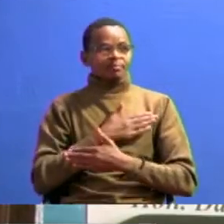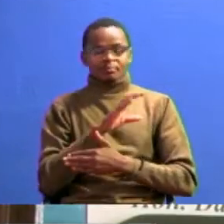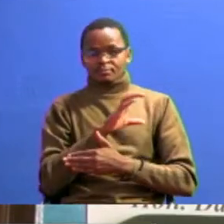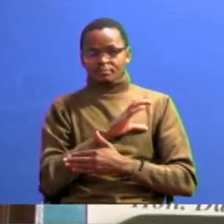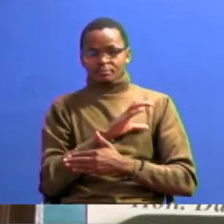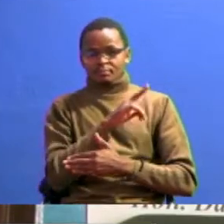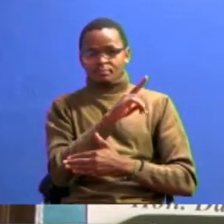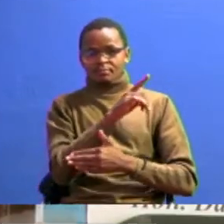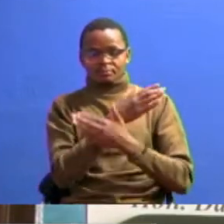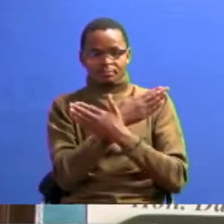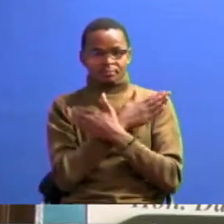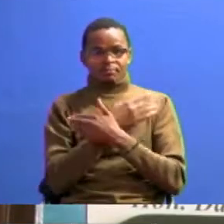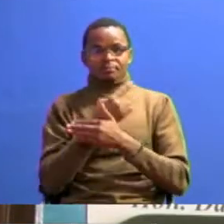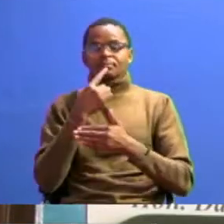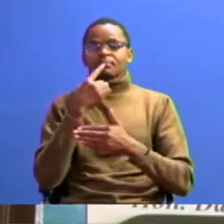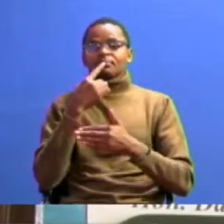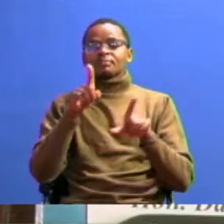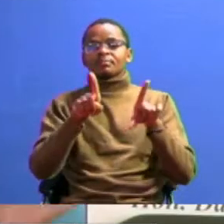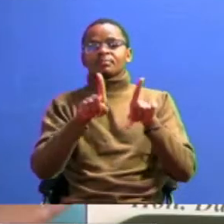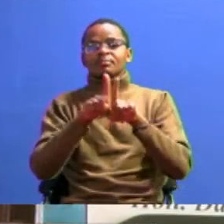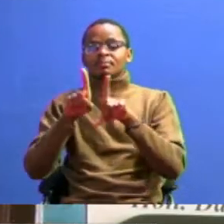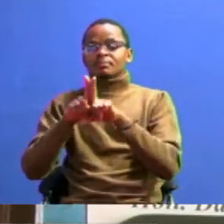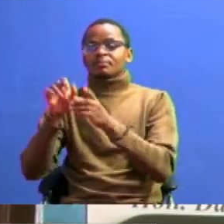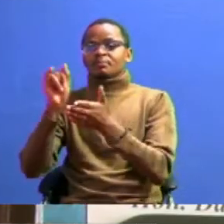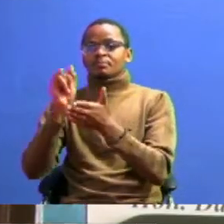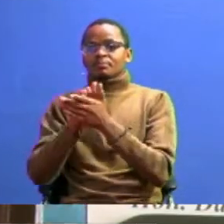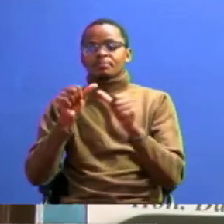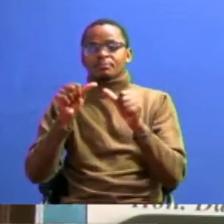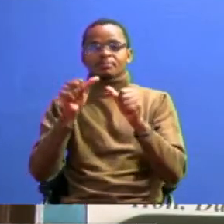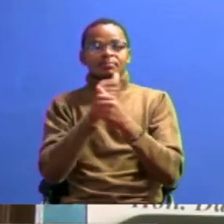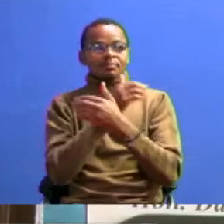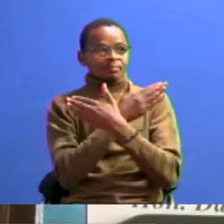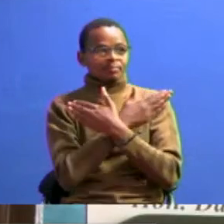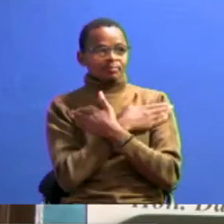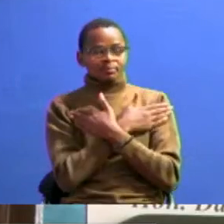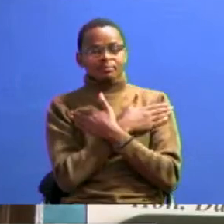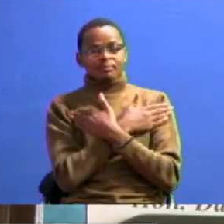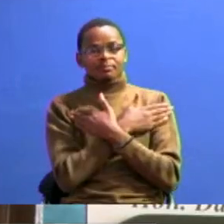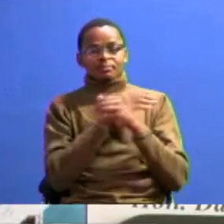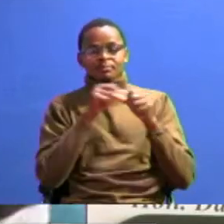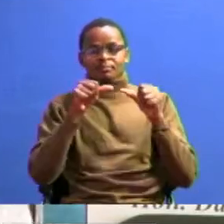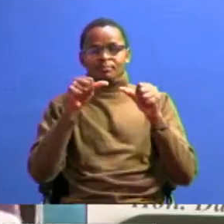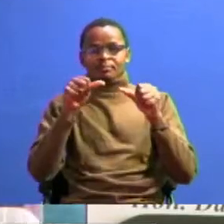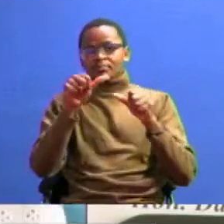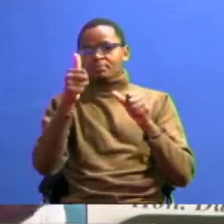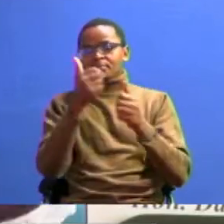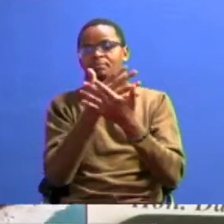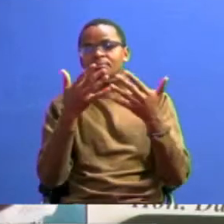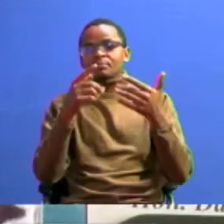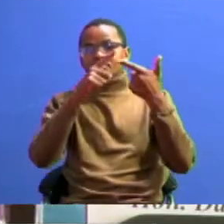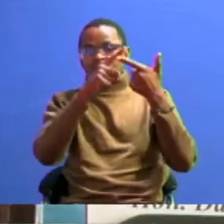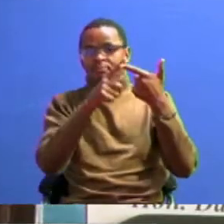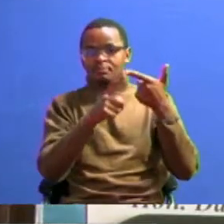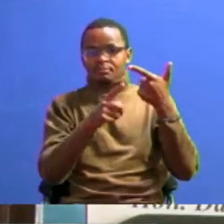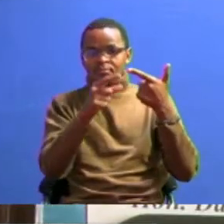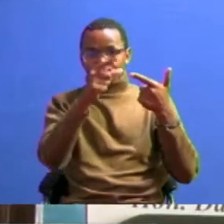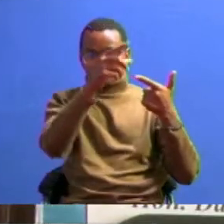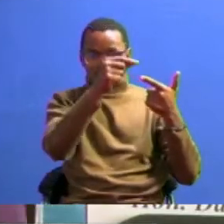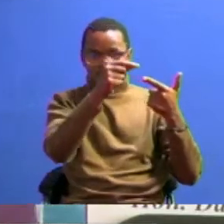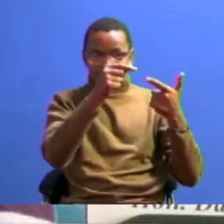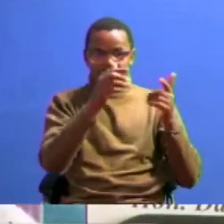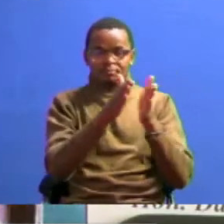wale sio marafiki zangu nimewaambia, ya kwamba tuendelee na urafiki, tuendelee na mambo ingine, lakini pesa ya